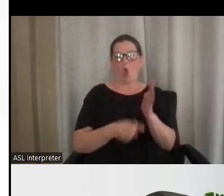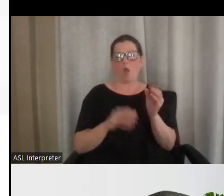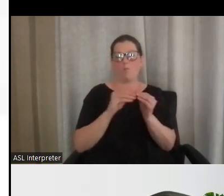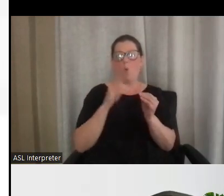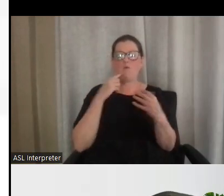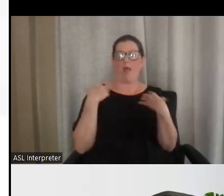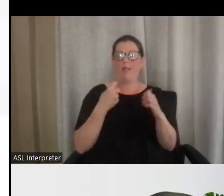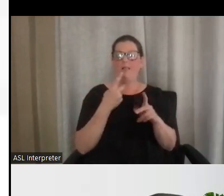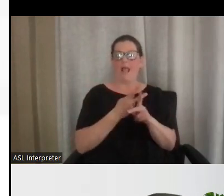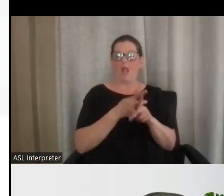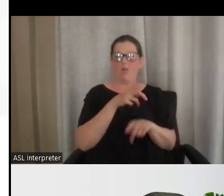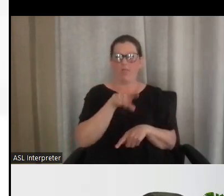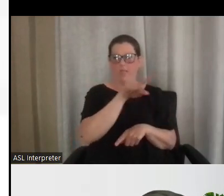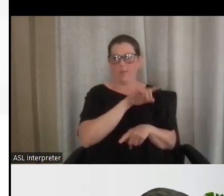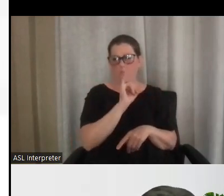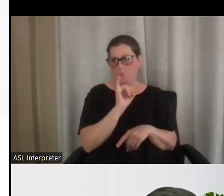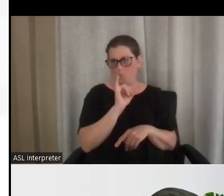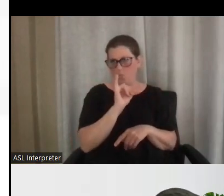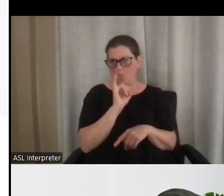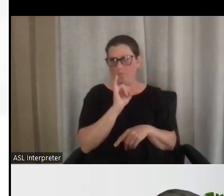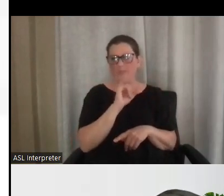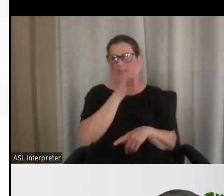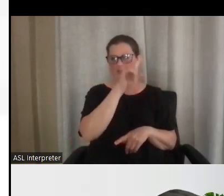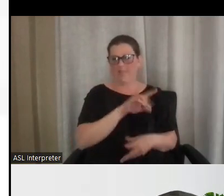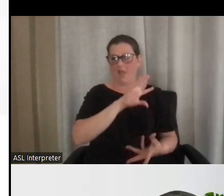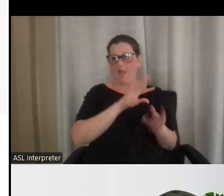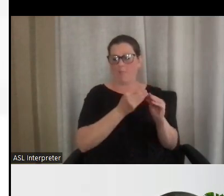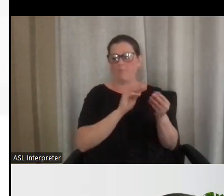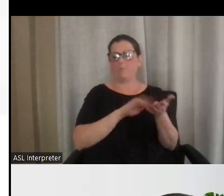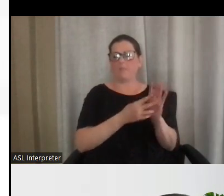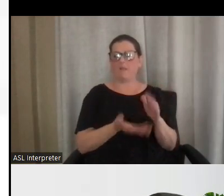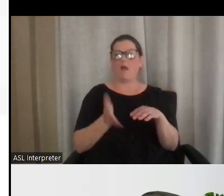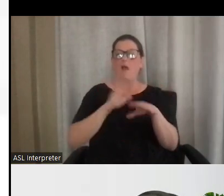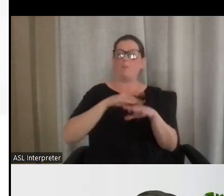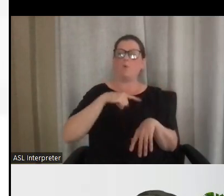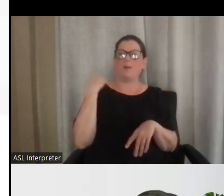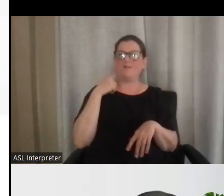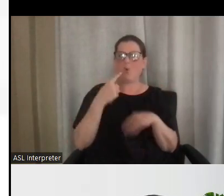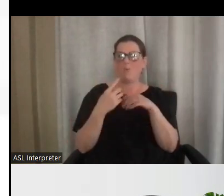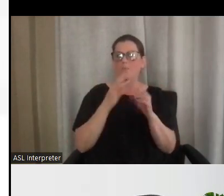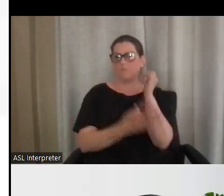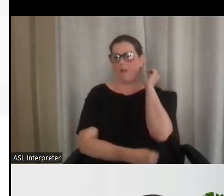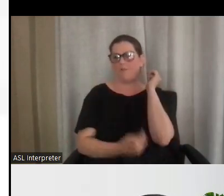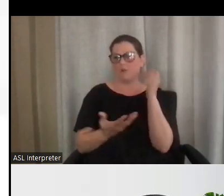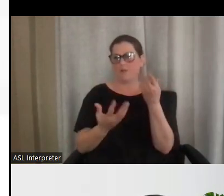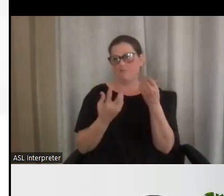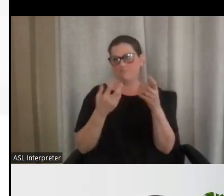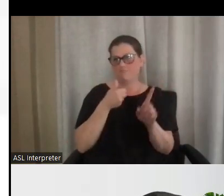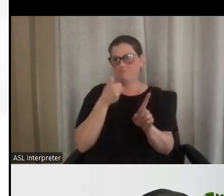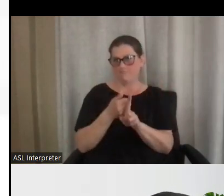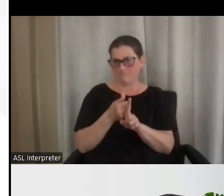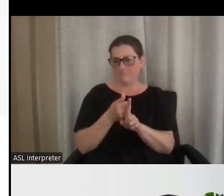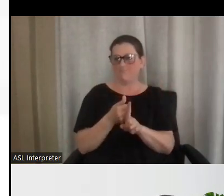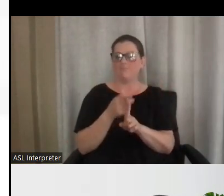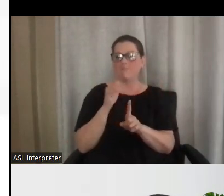mental illness. And all of these things then put someone at higher risk for poverty. And this is how what a